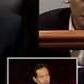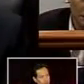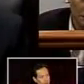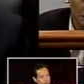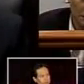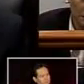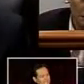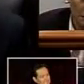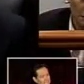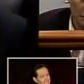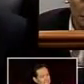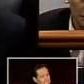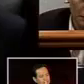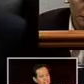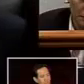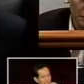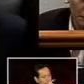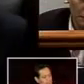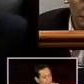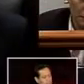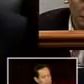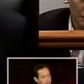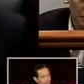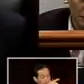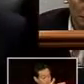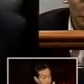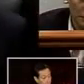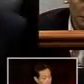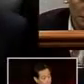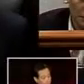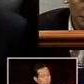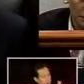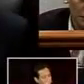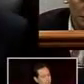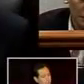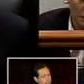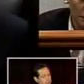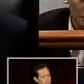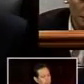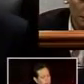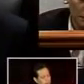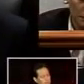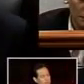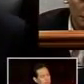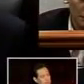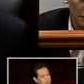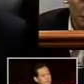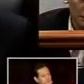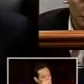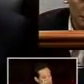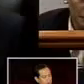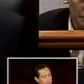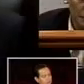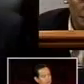10 certain accounts specified there, and so we respond on the basis of what we are being ordered to